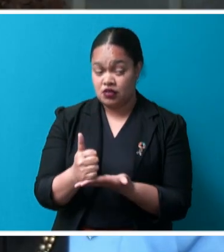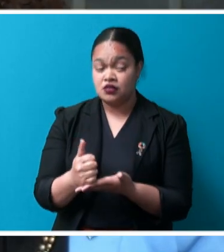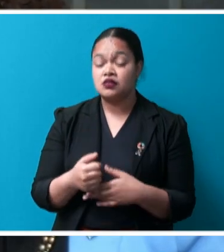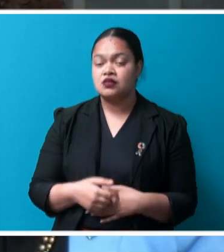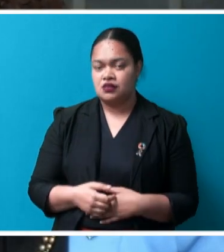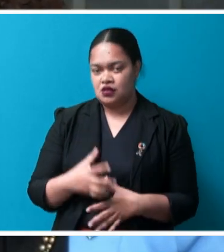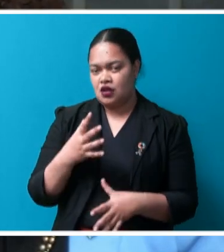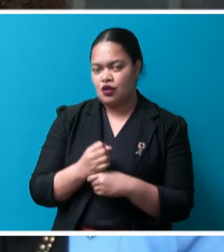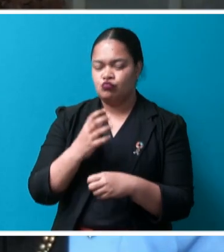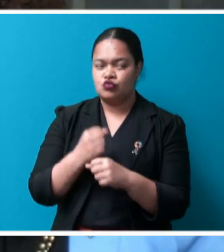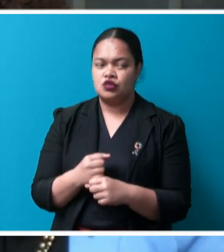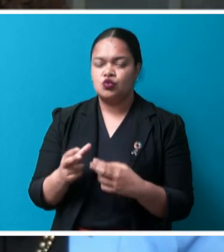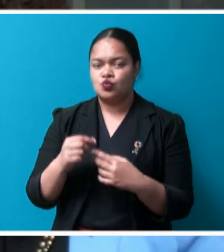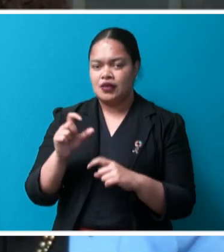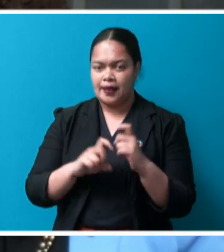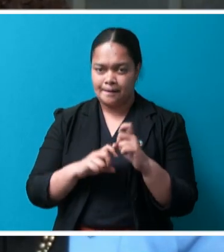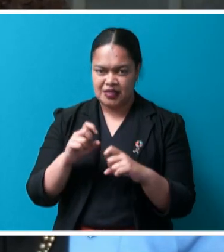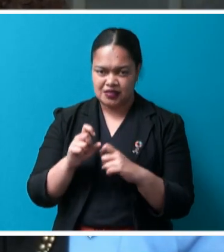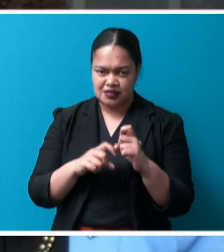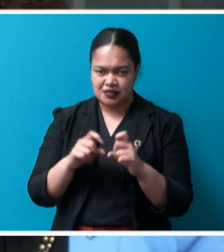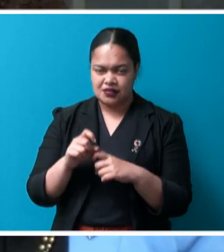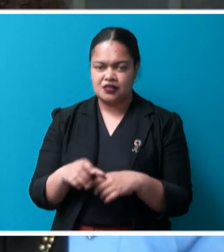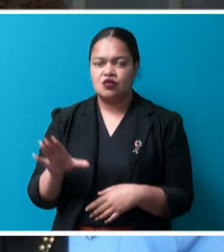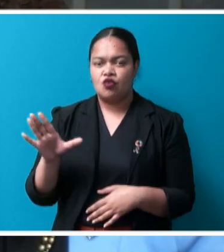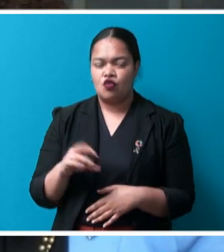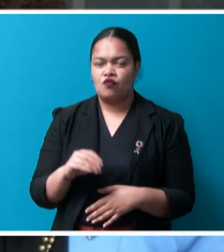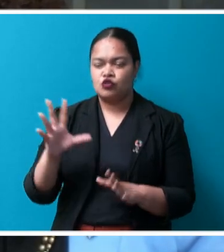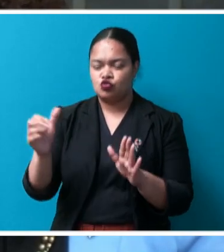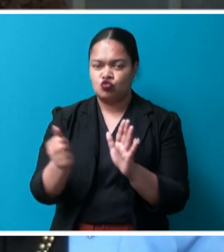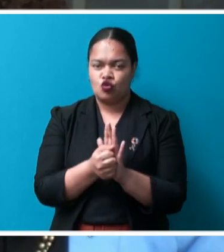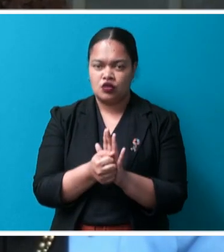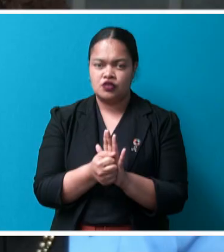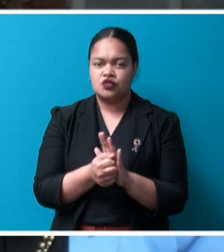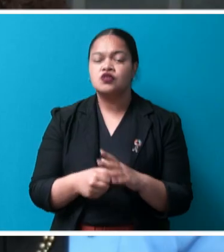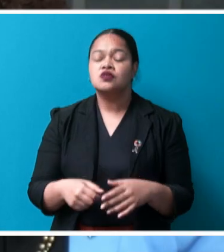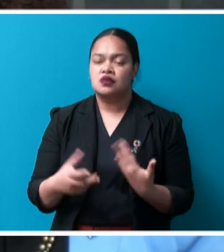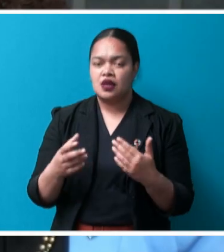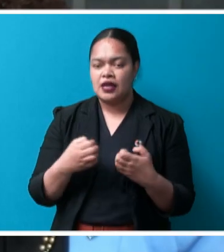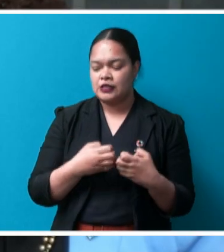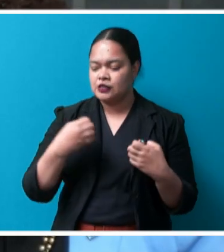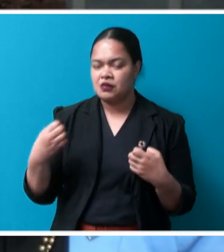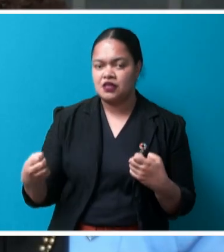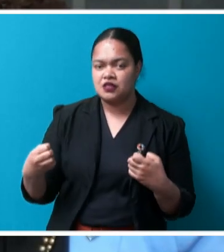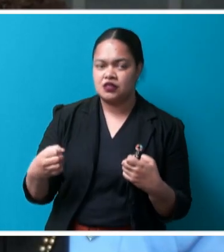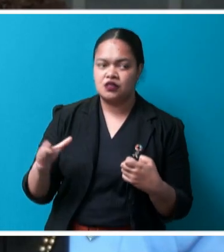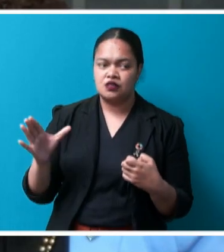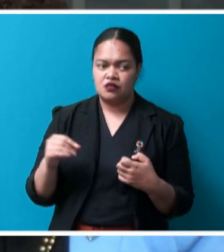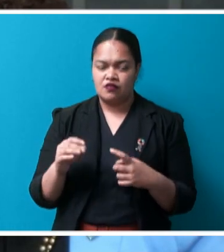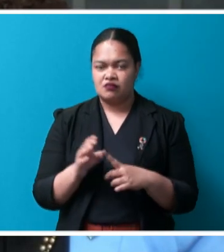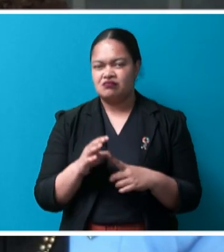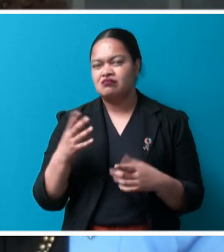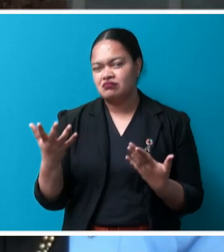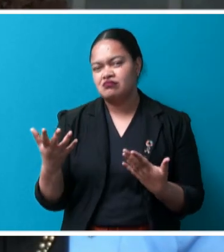upgraded with the capacity of storage, because the expansion of drugs that will be accommodated